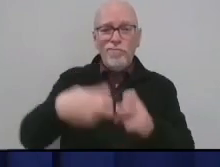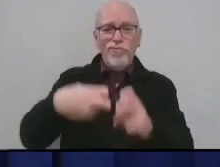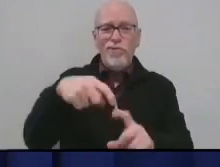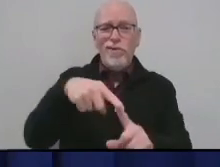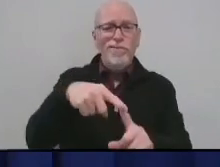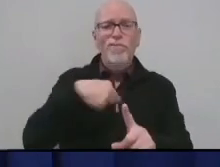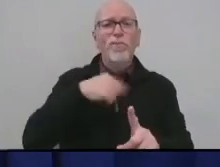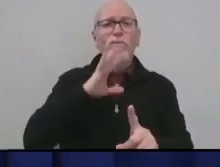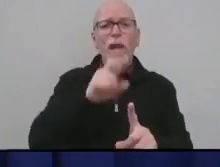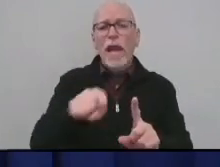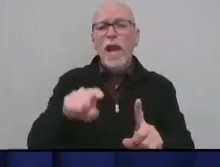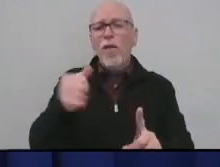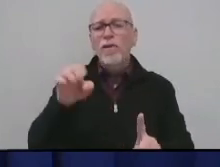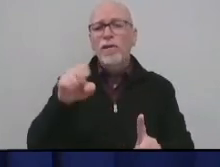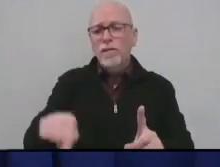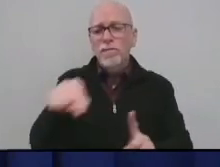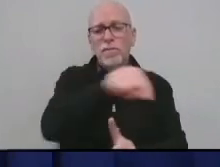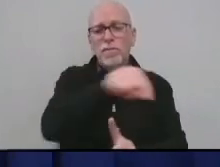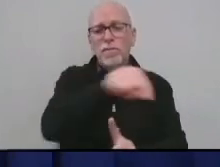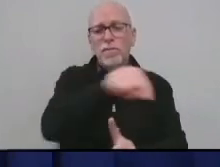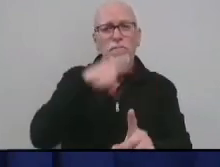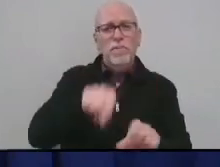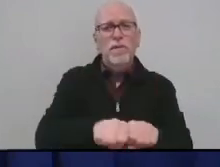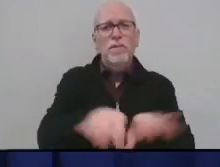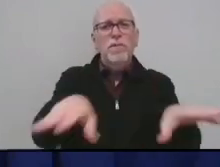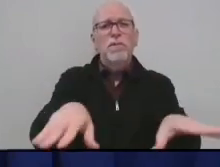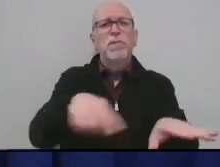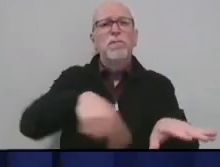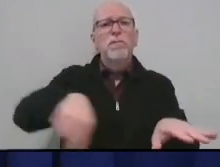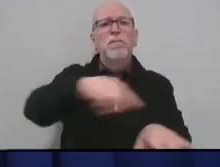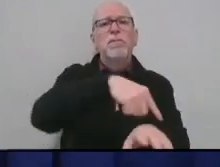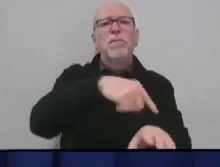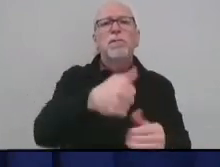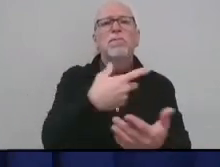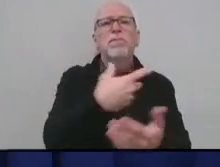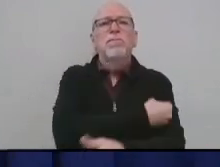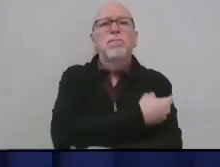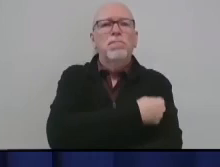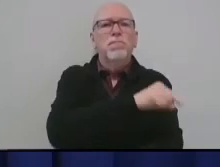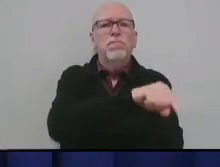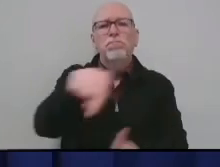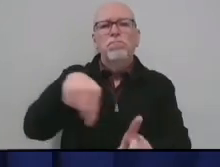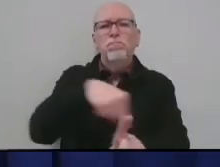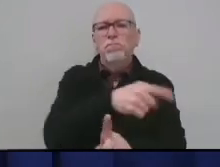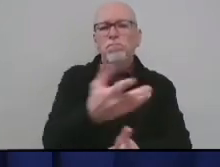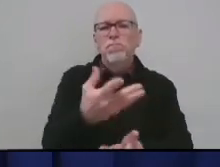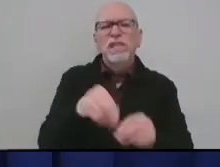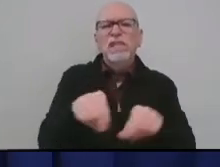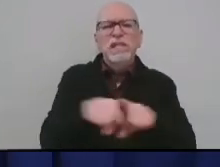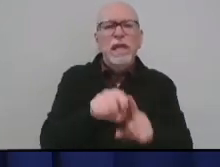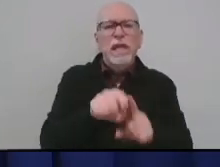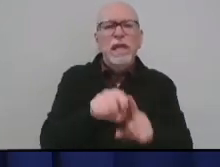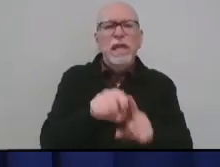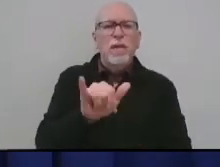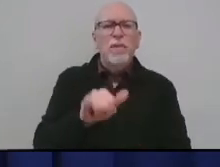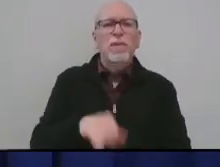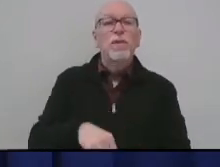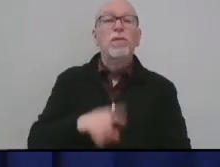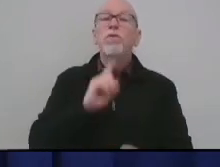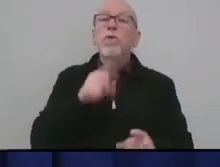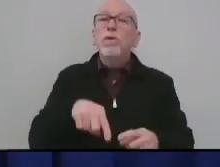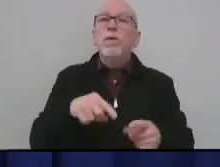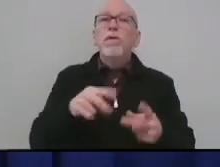additional vaccine and to get that vaccine into arms. And again, this has been a very